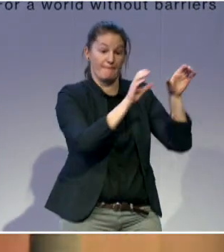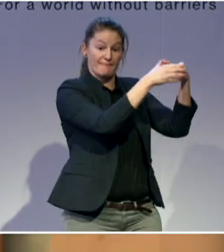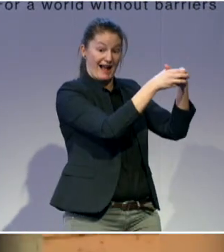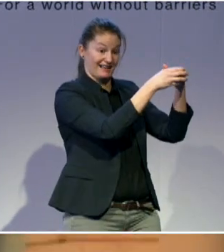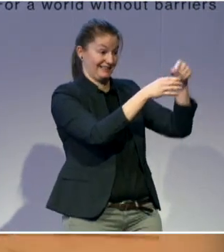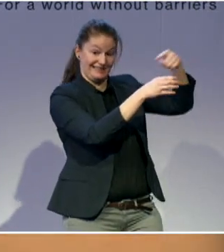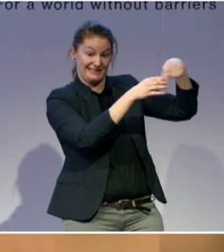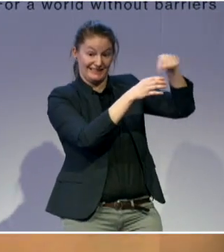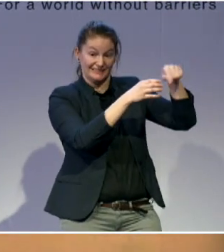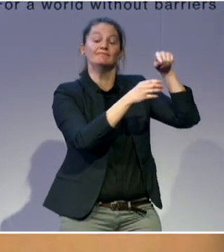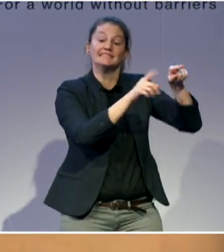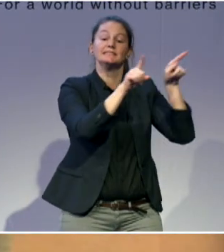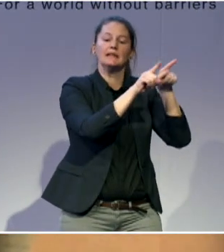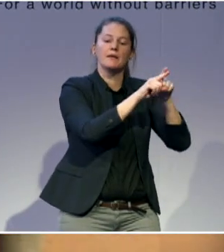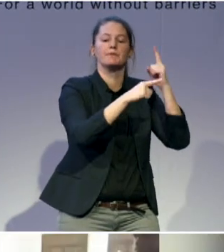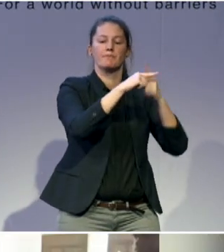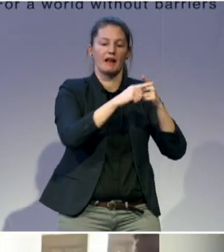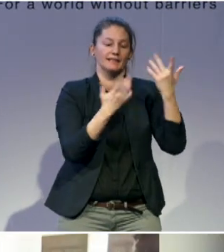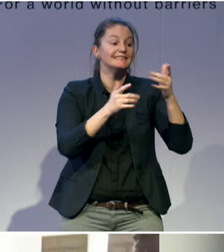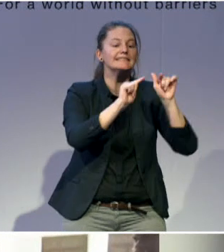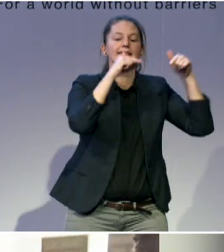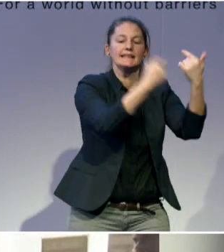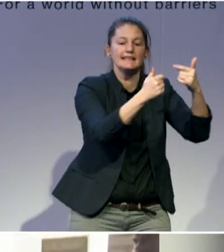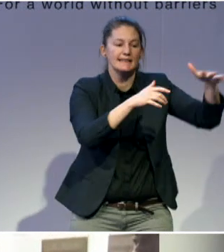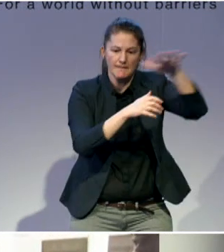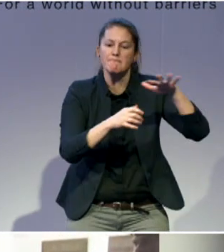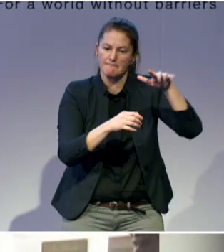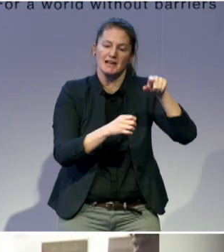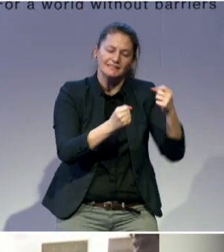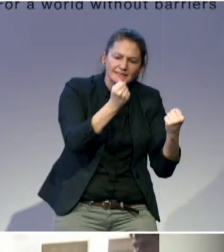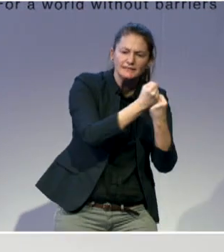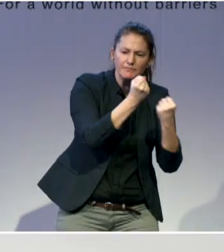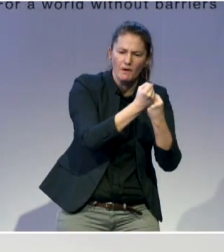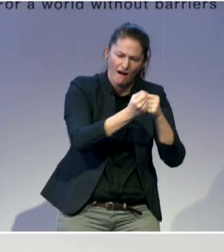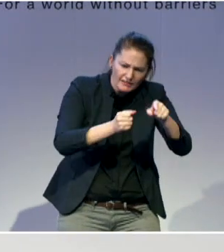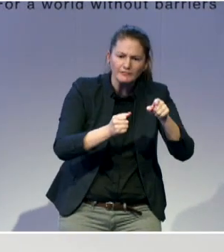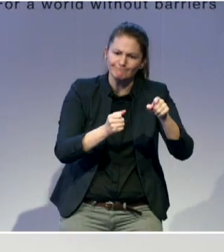has a team which supports voter participation.